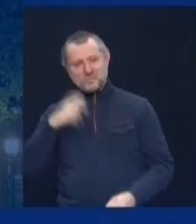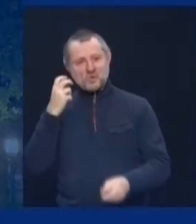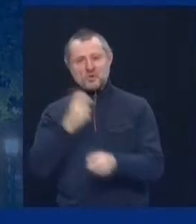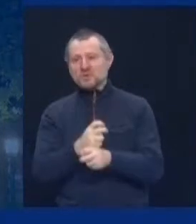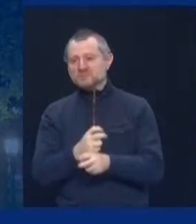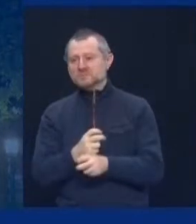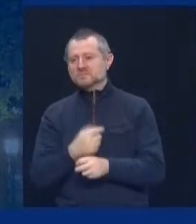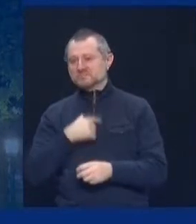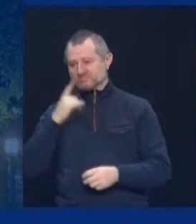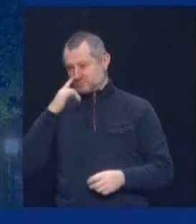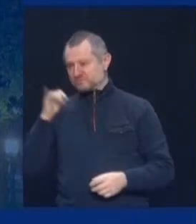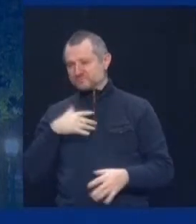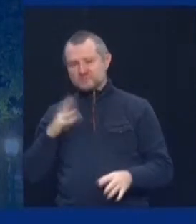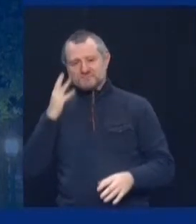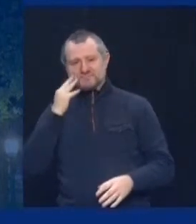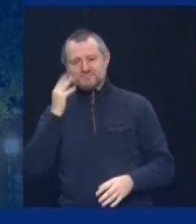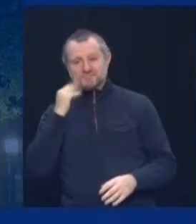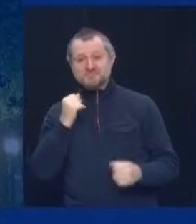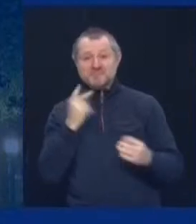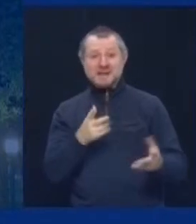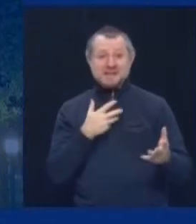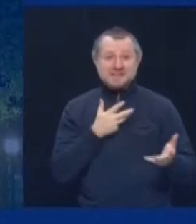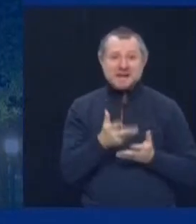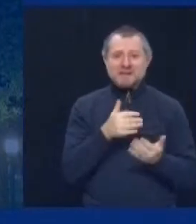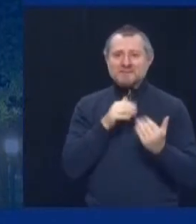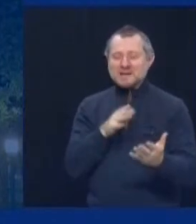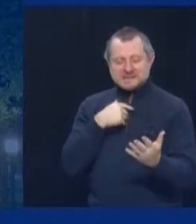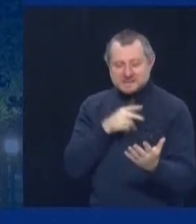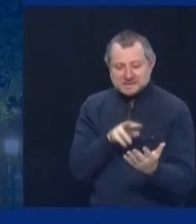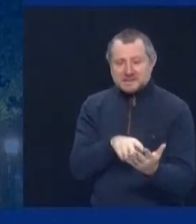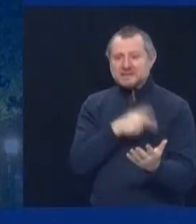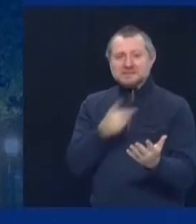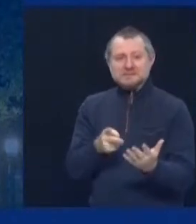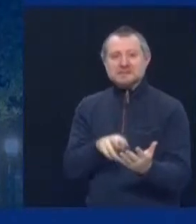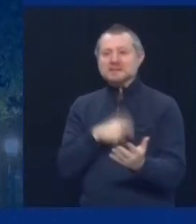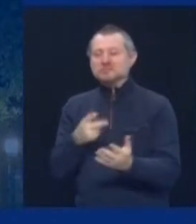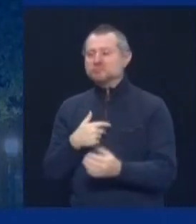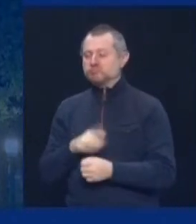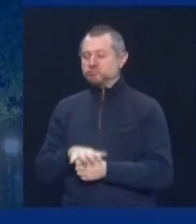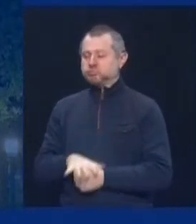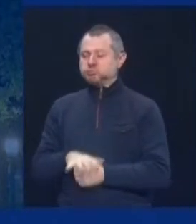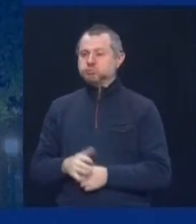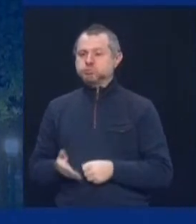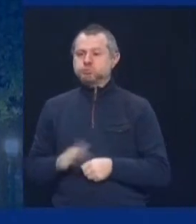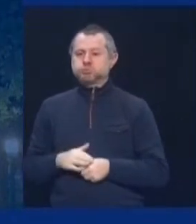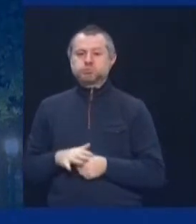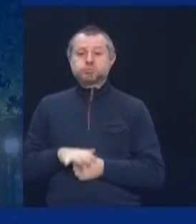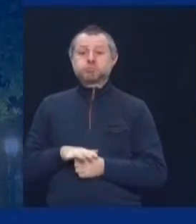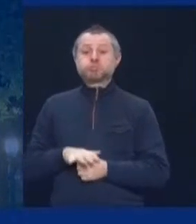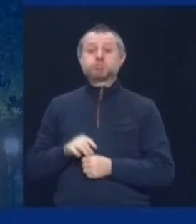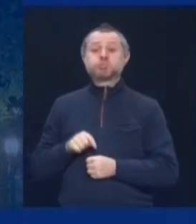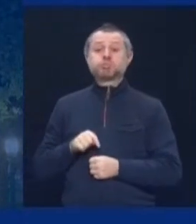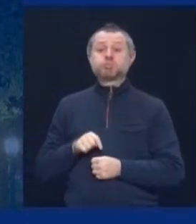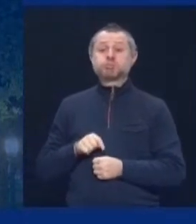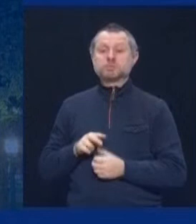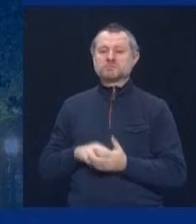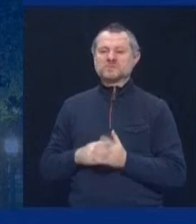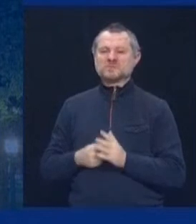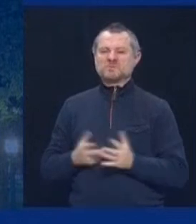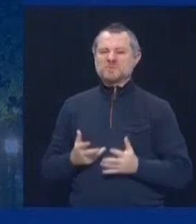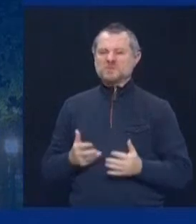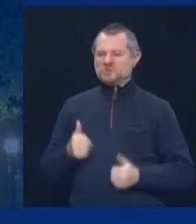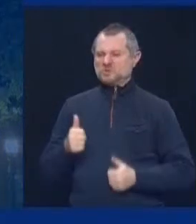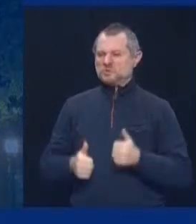The times test us, creates pressure. Pressure finds the crack in the